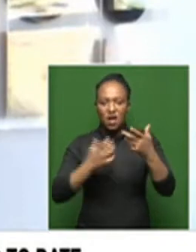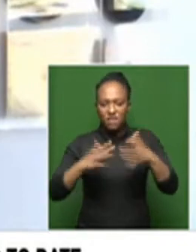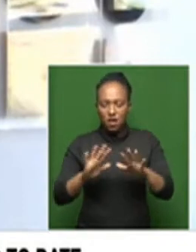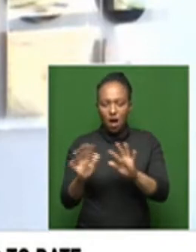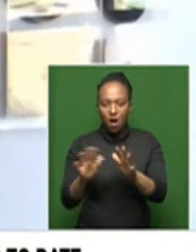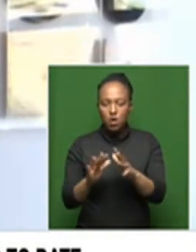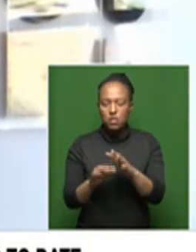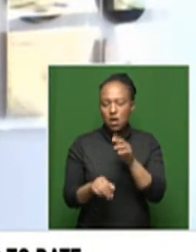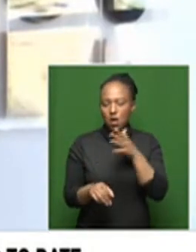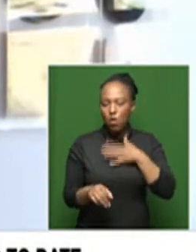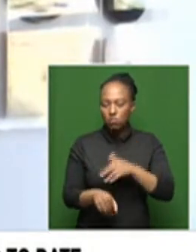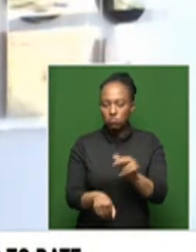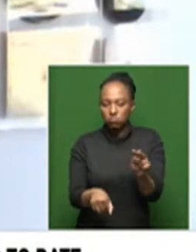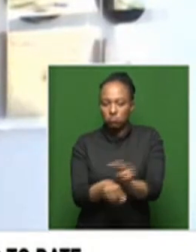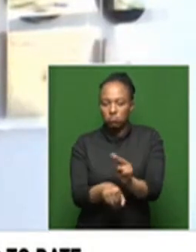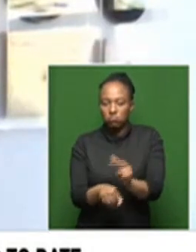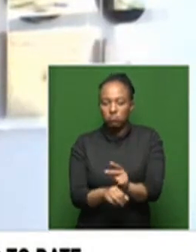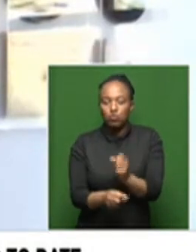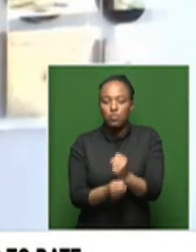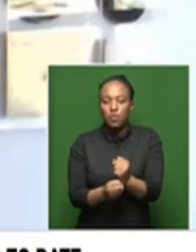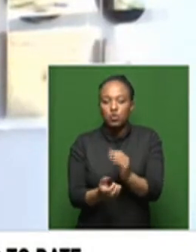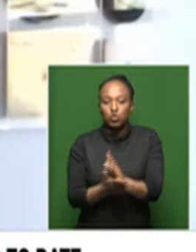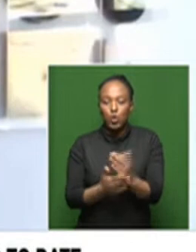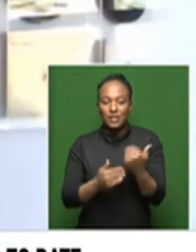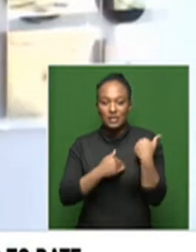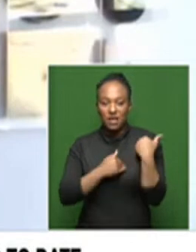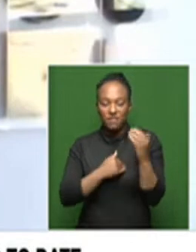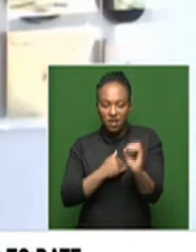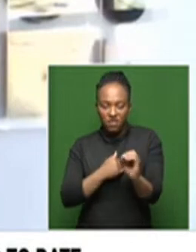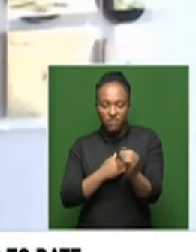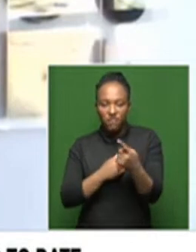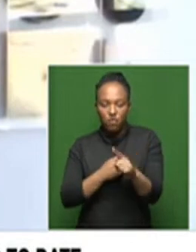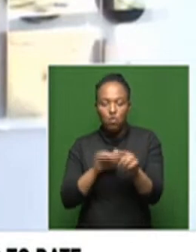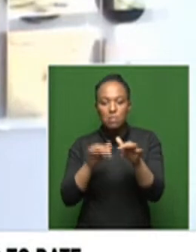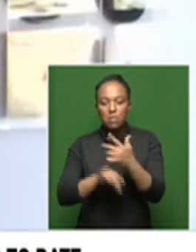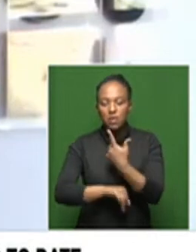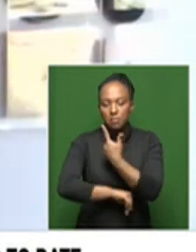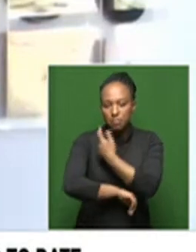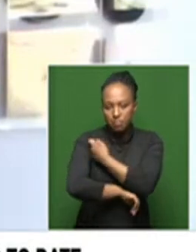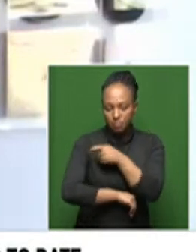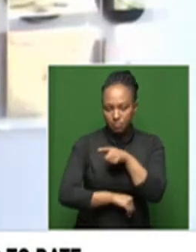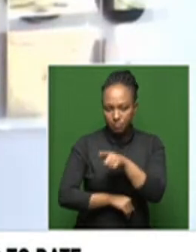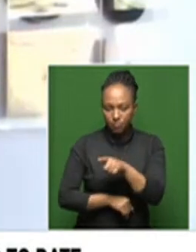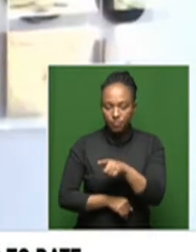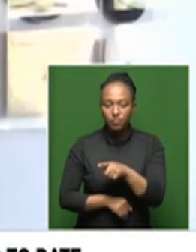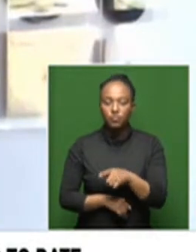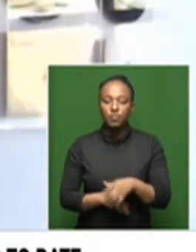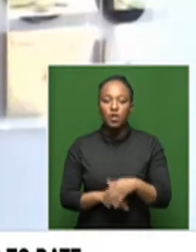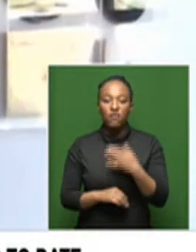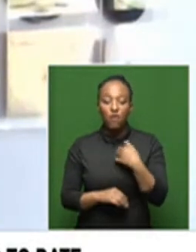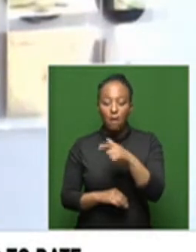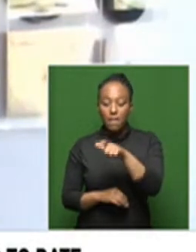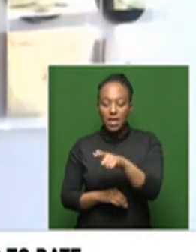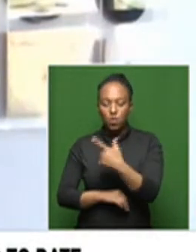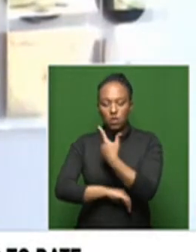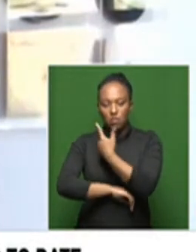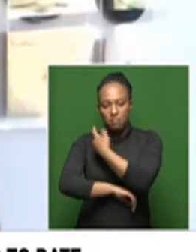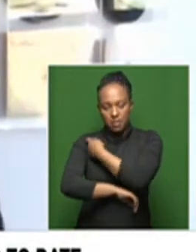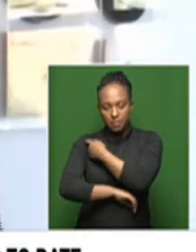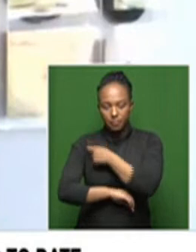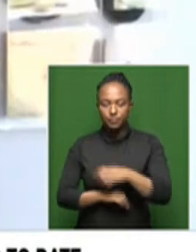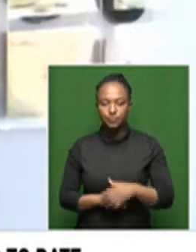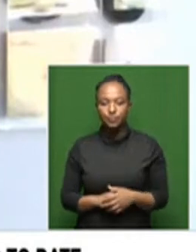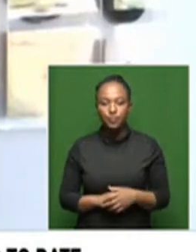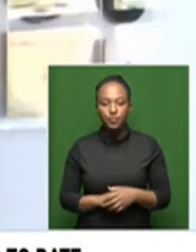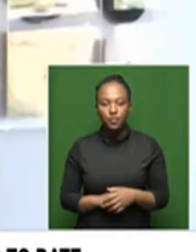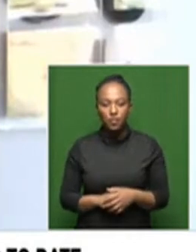intend to monitor the safety once the vaccine is introduced, that the applicant applies for. The second